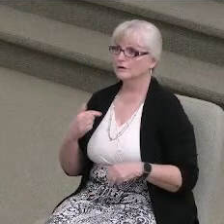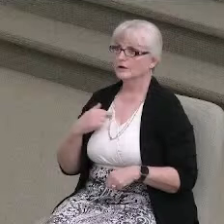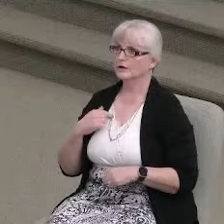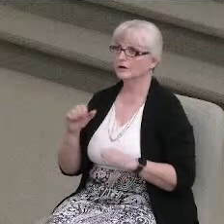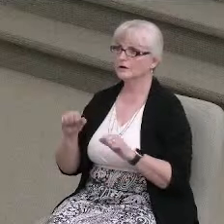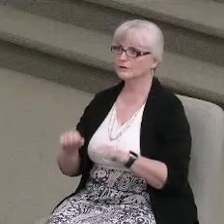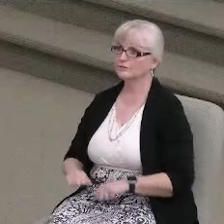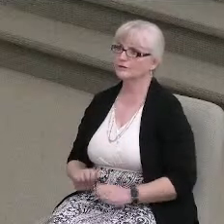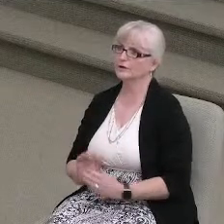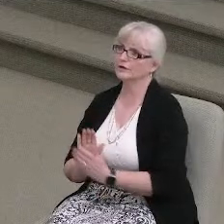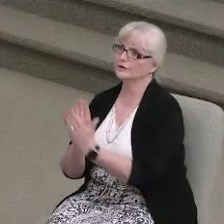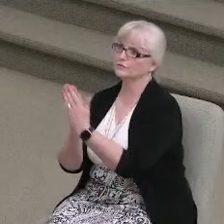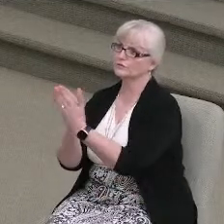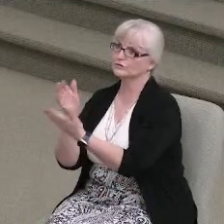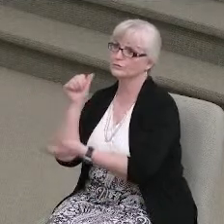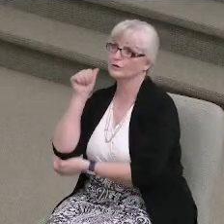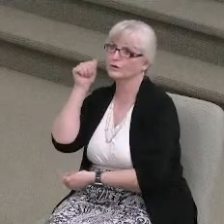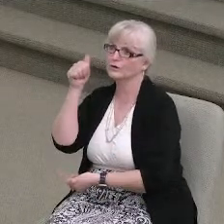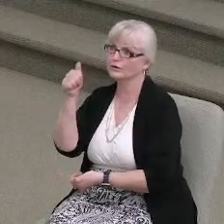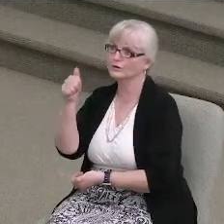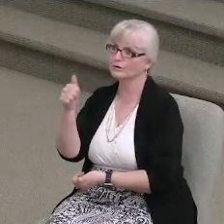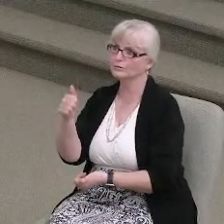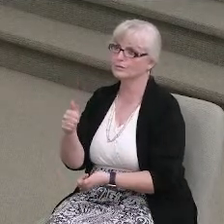lives, I can face